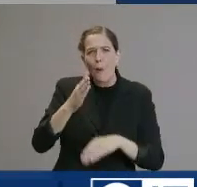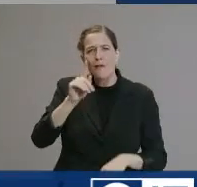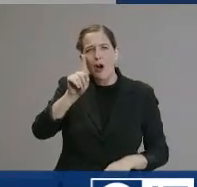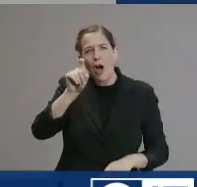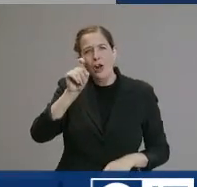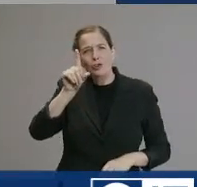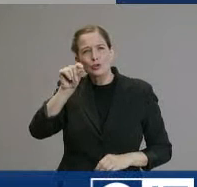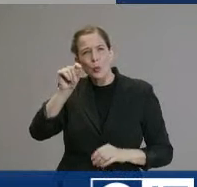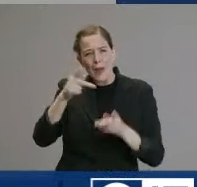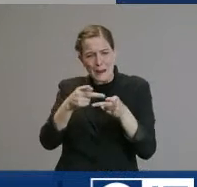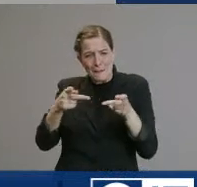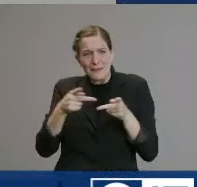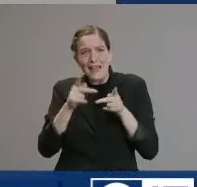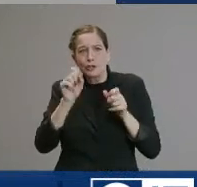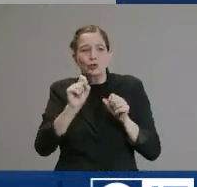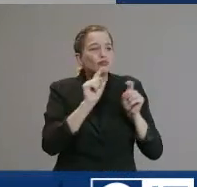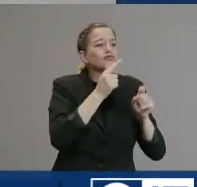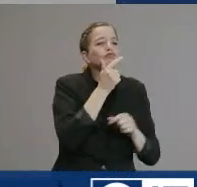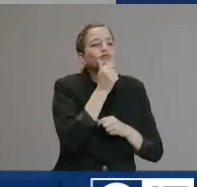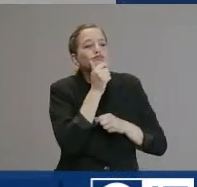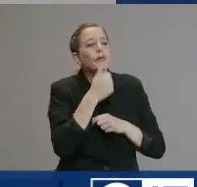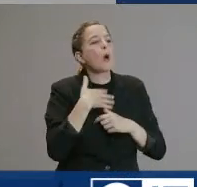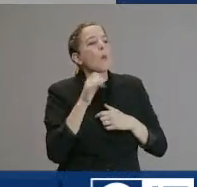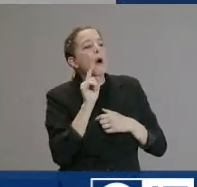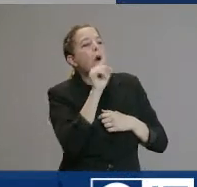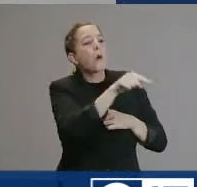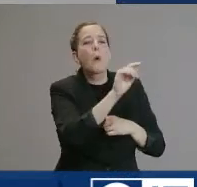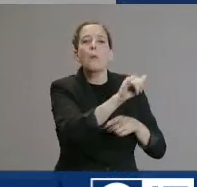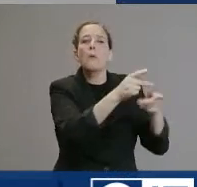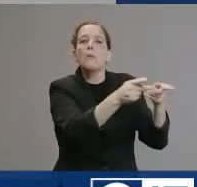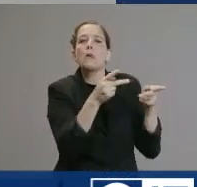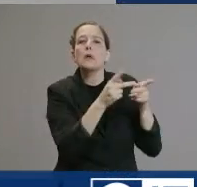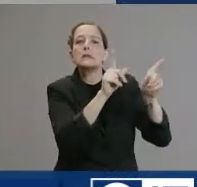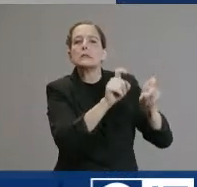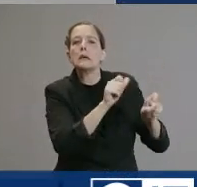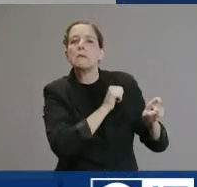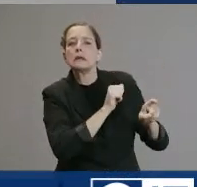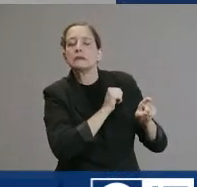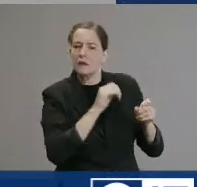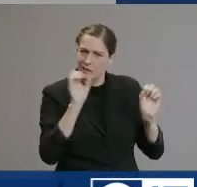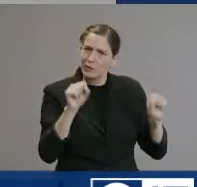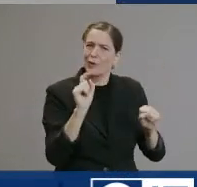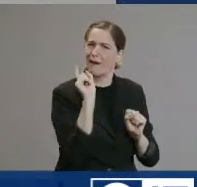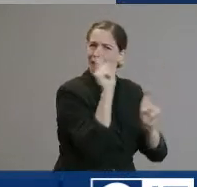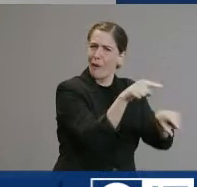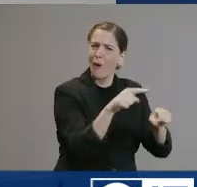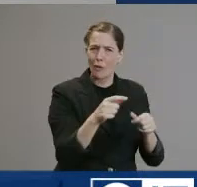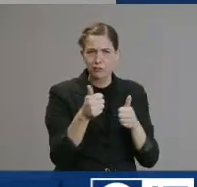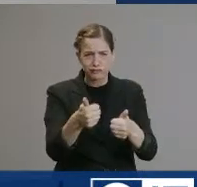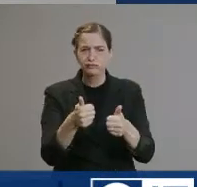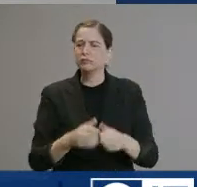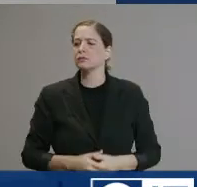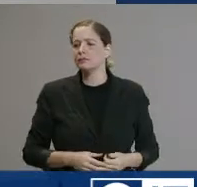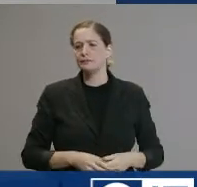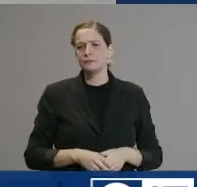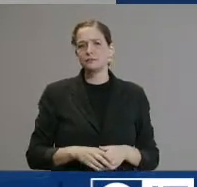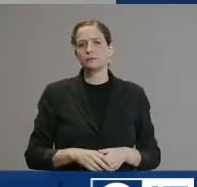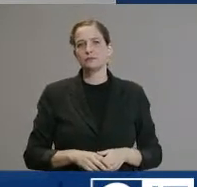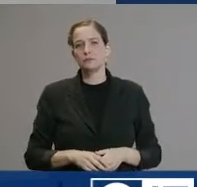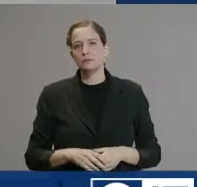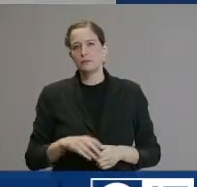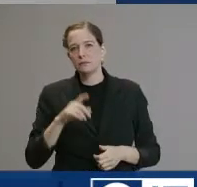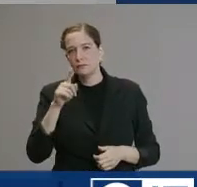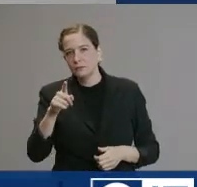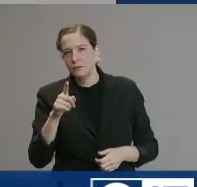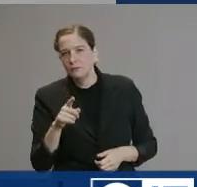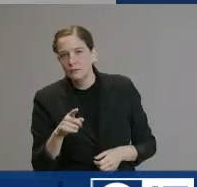better data-driven decisions. We'll go to Matt and then Jason. Governor, I guess it's kind of twofold. One of the things you